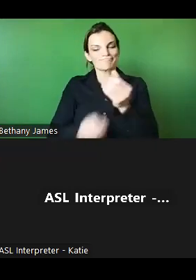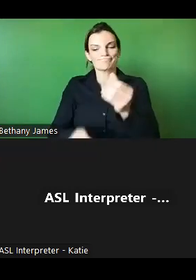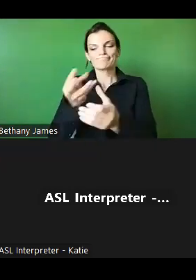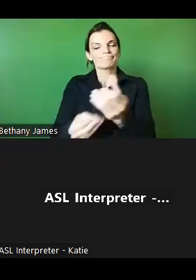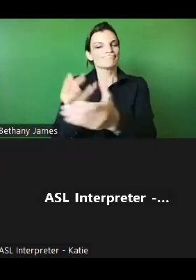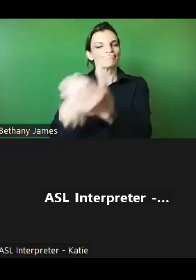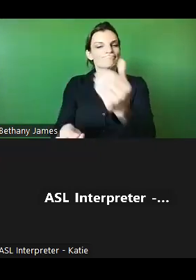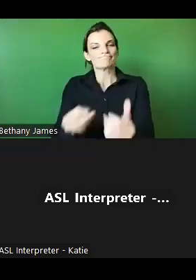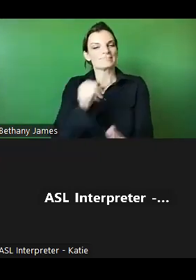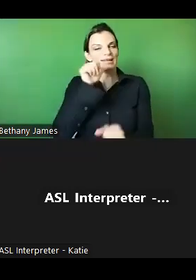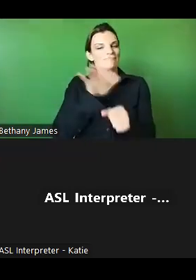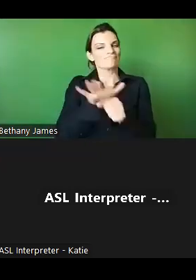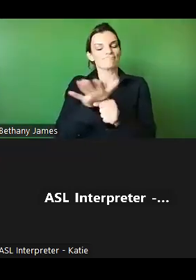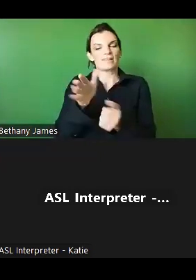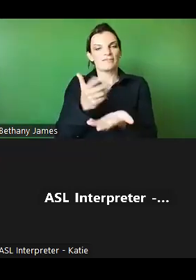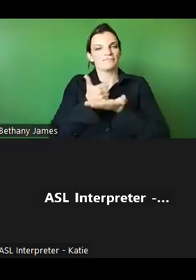Yeah.